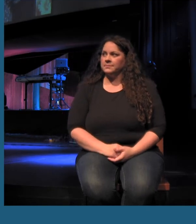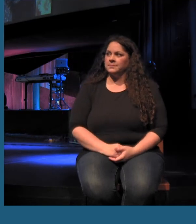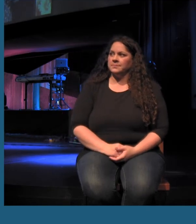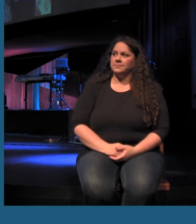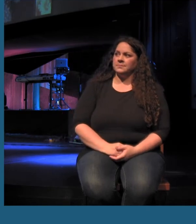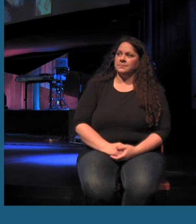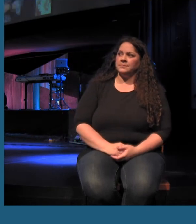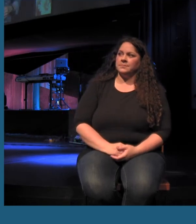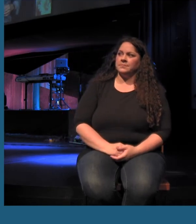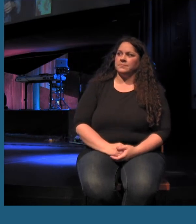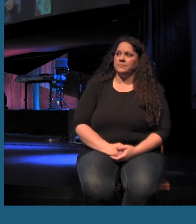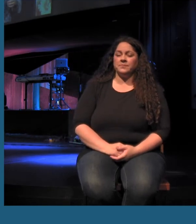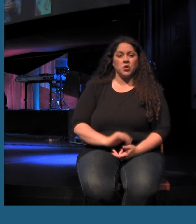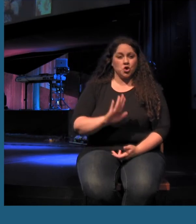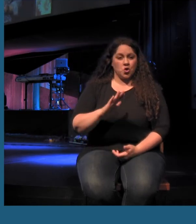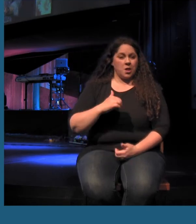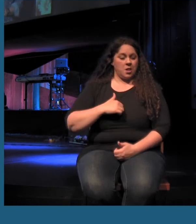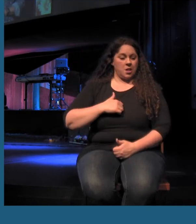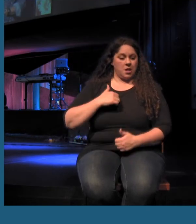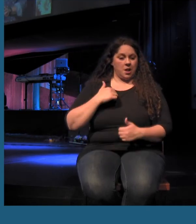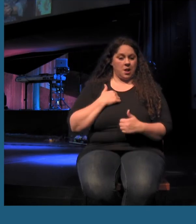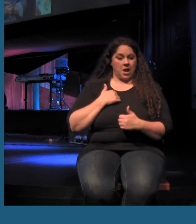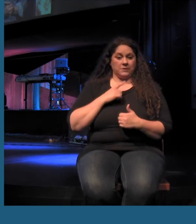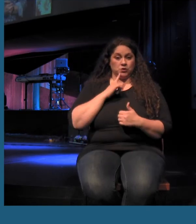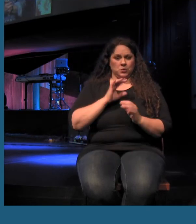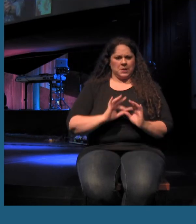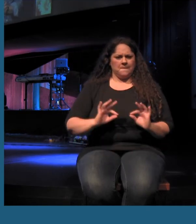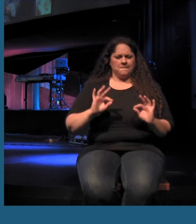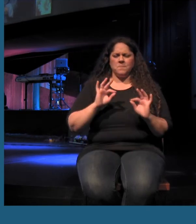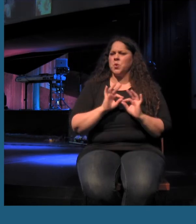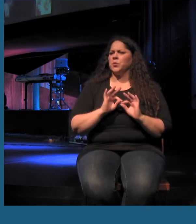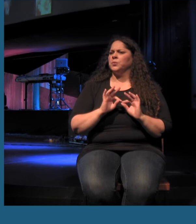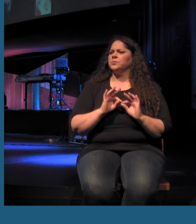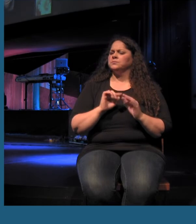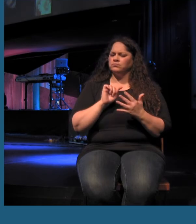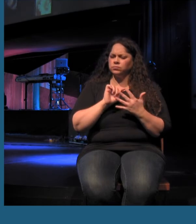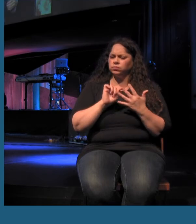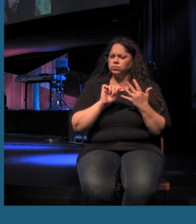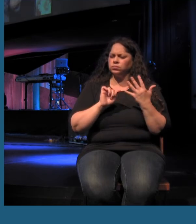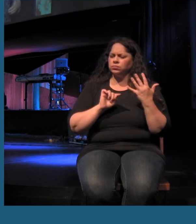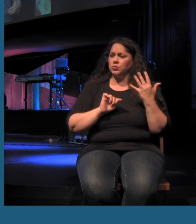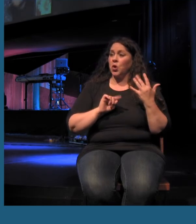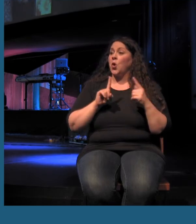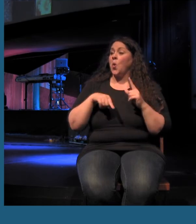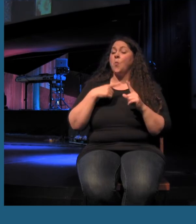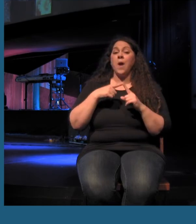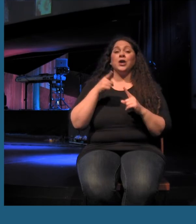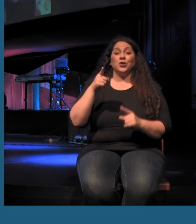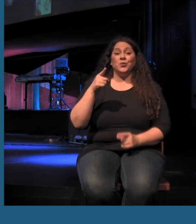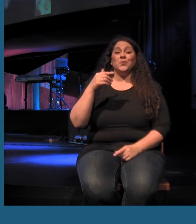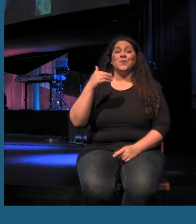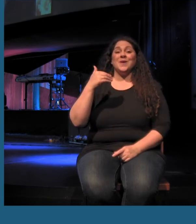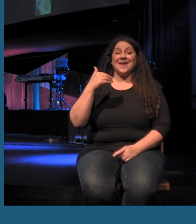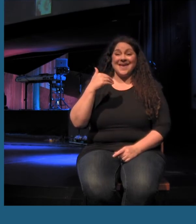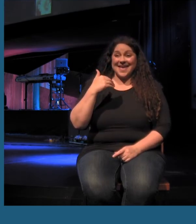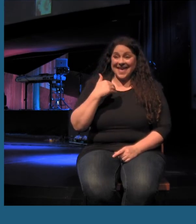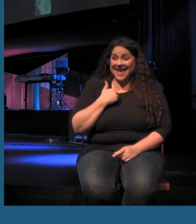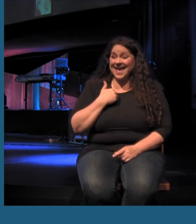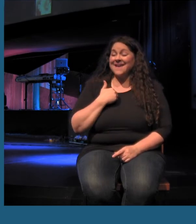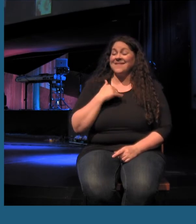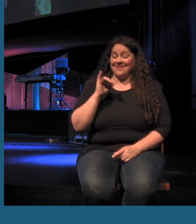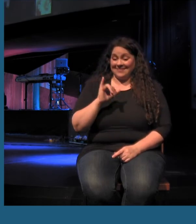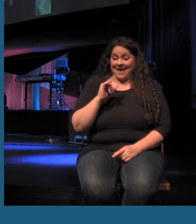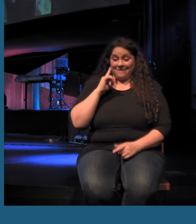every and any area of your life of significance? When you have that, whatever stage of life you're